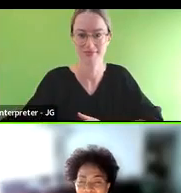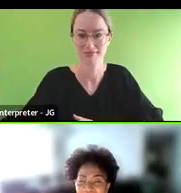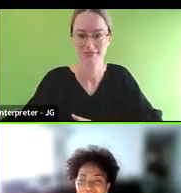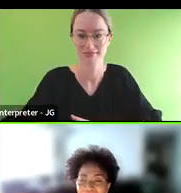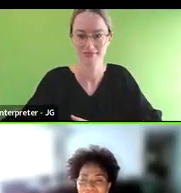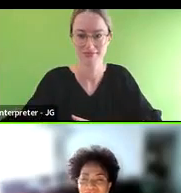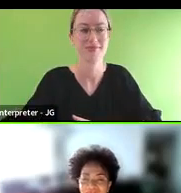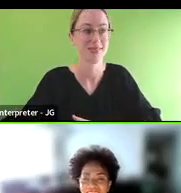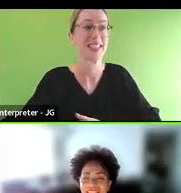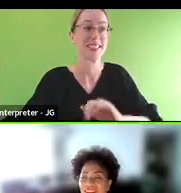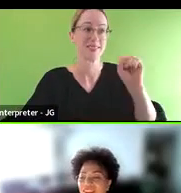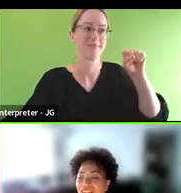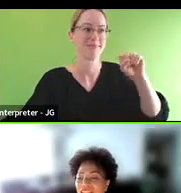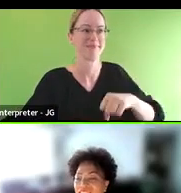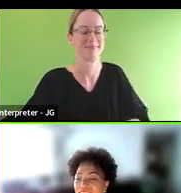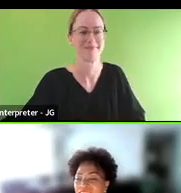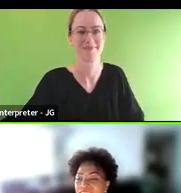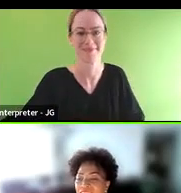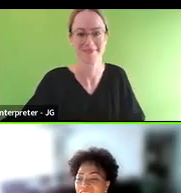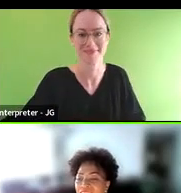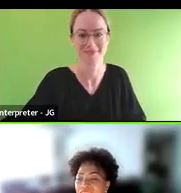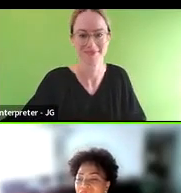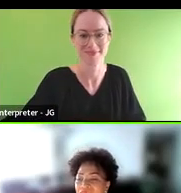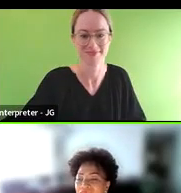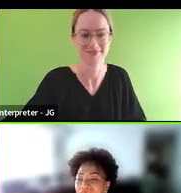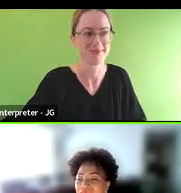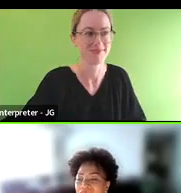That was a yes.